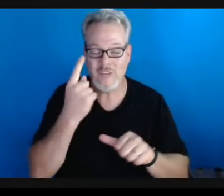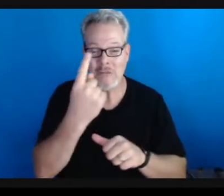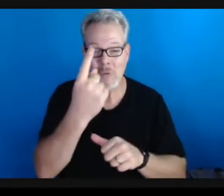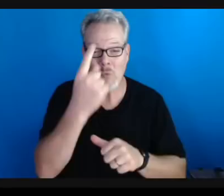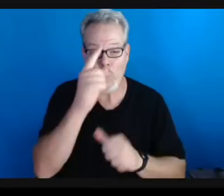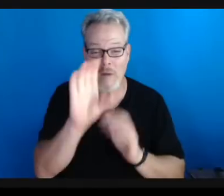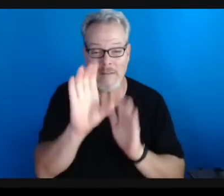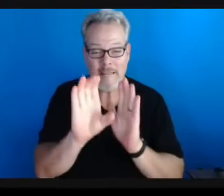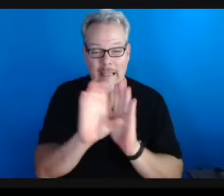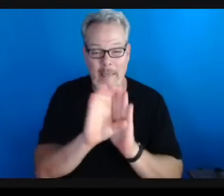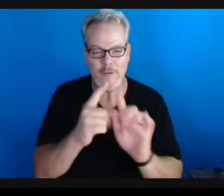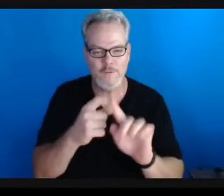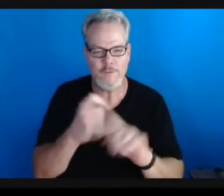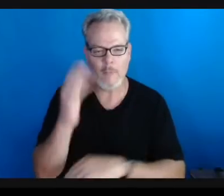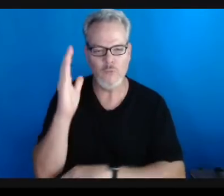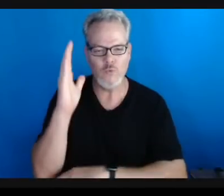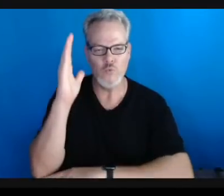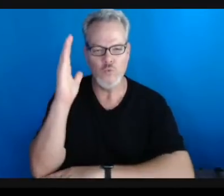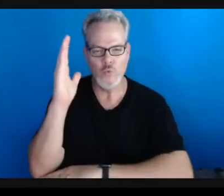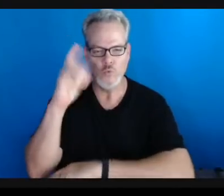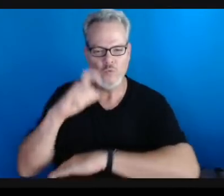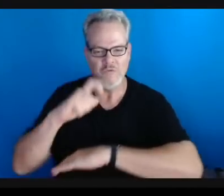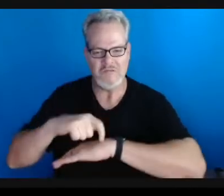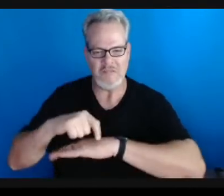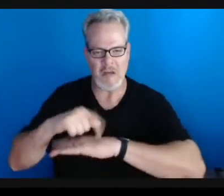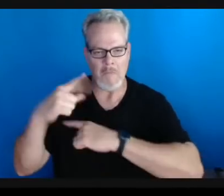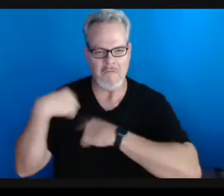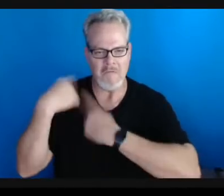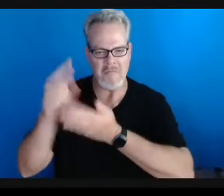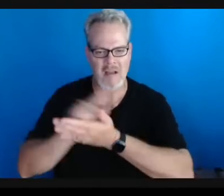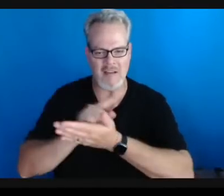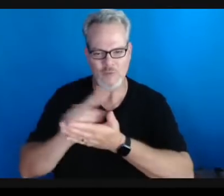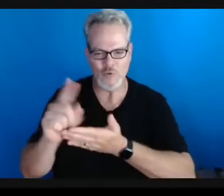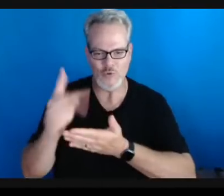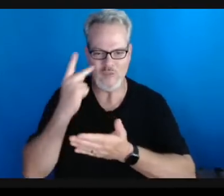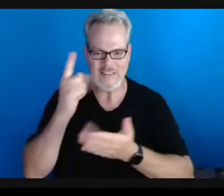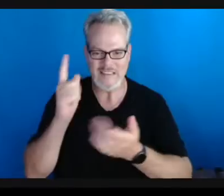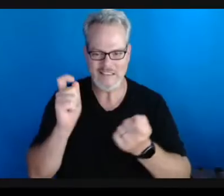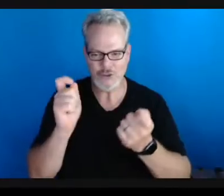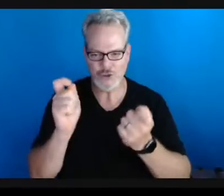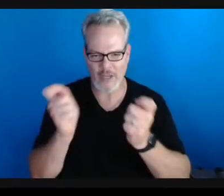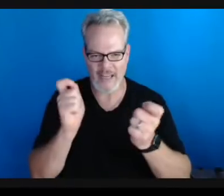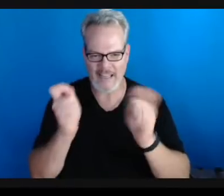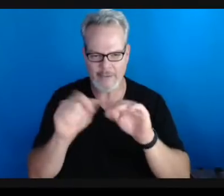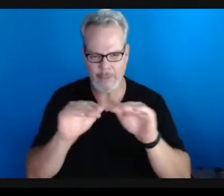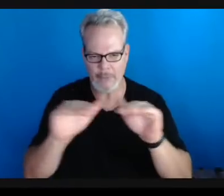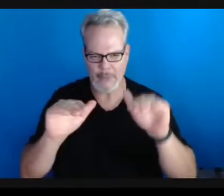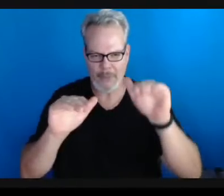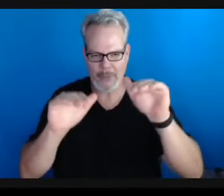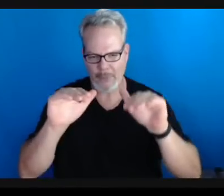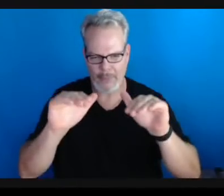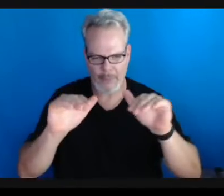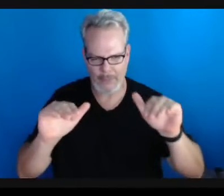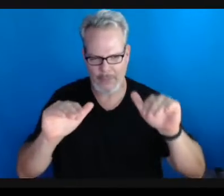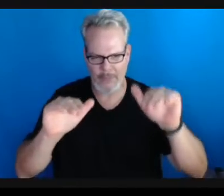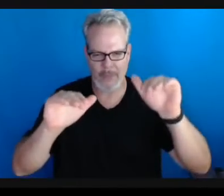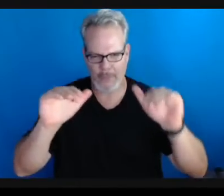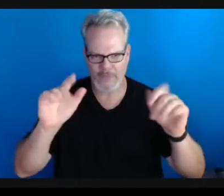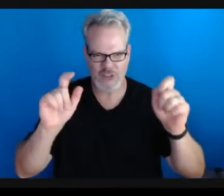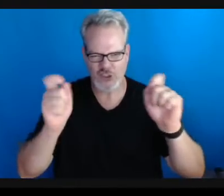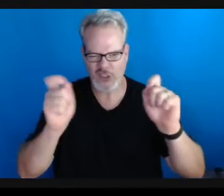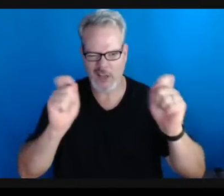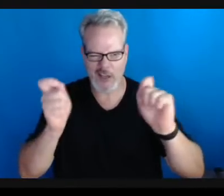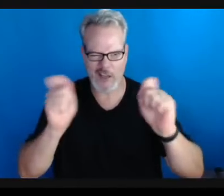last week or so. So you can see there's a little bit of change in the shape of the vent. The flow area nearby, you can see flashes and changes quite a bit as